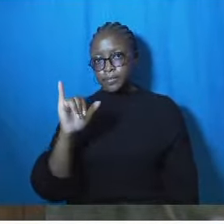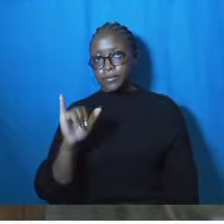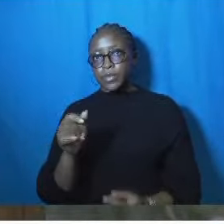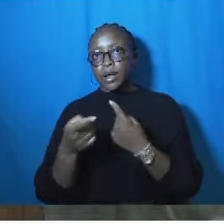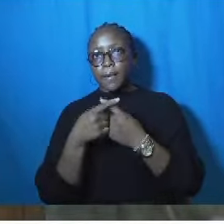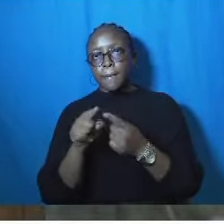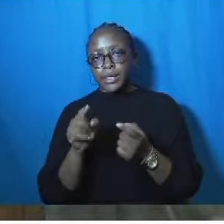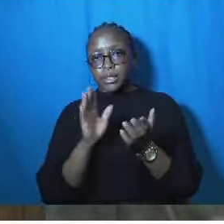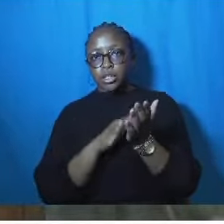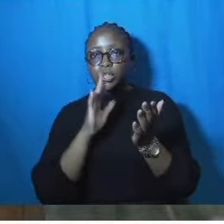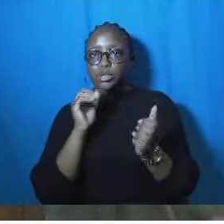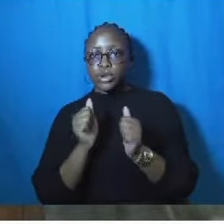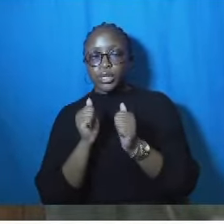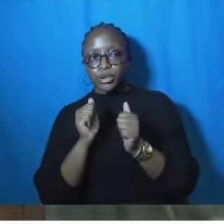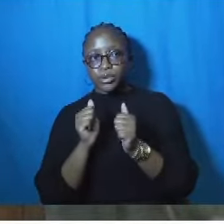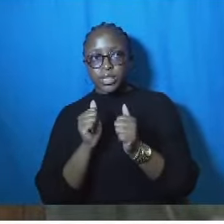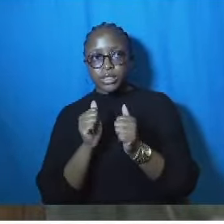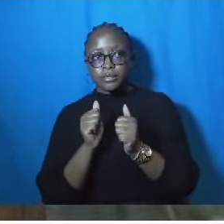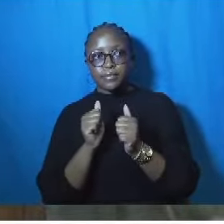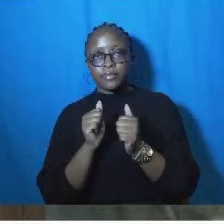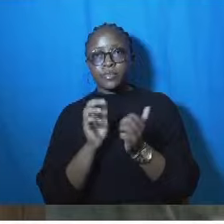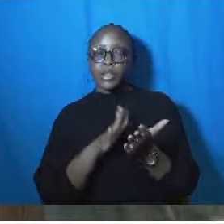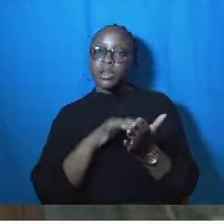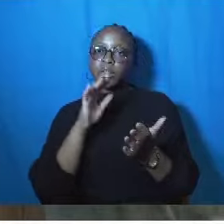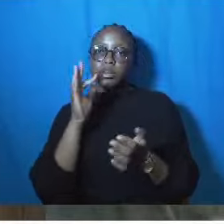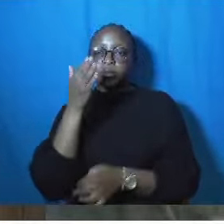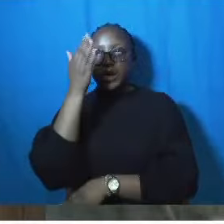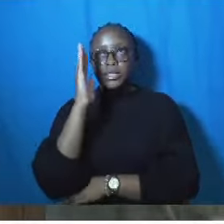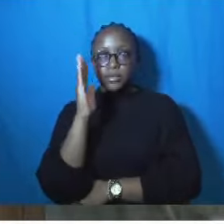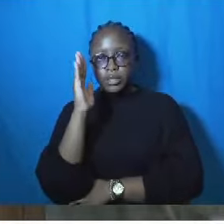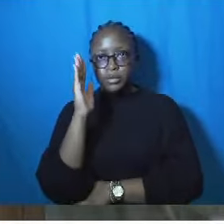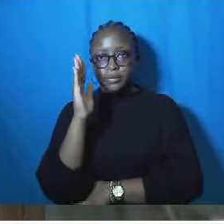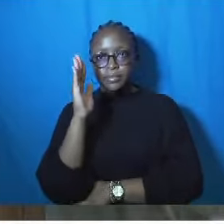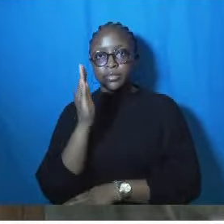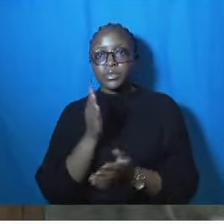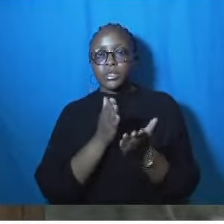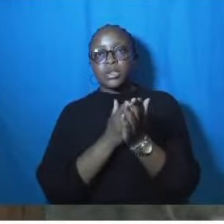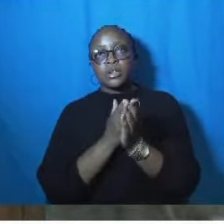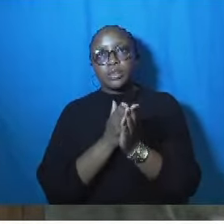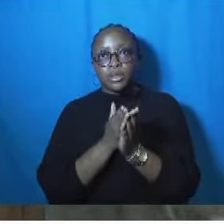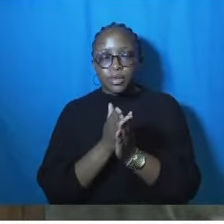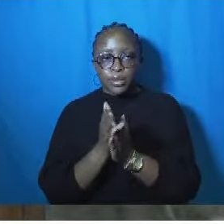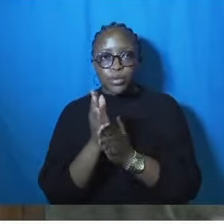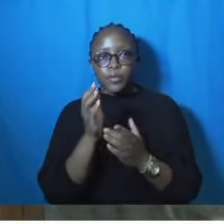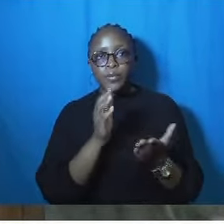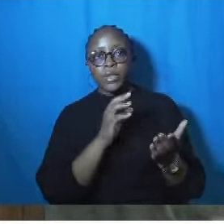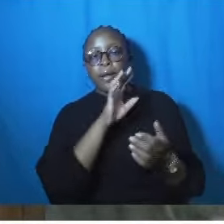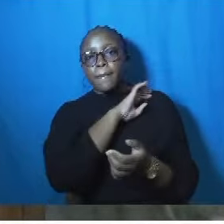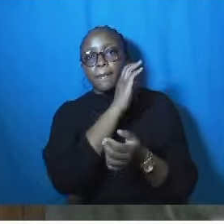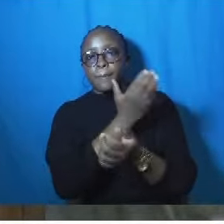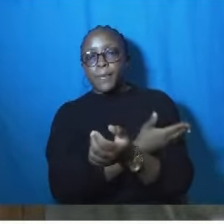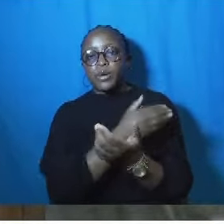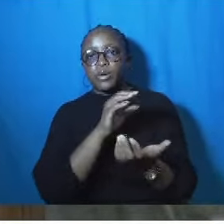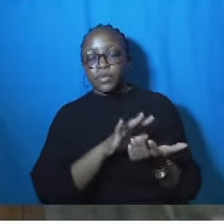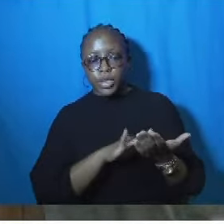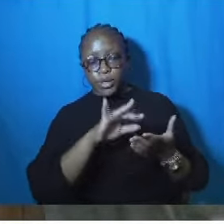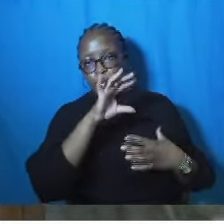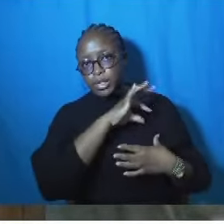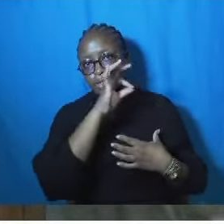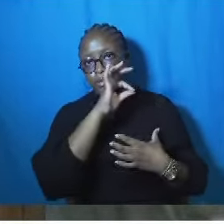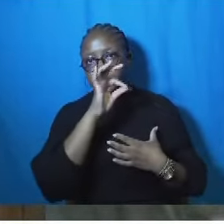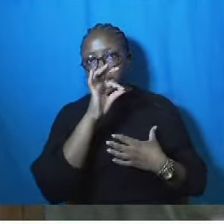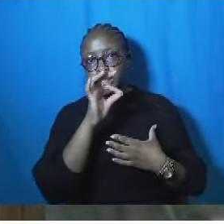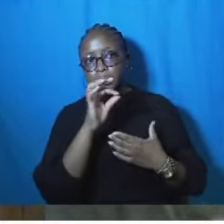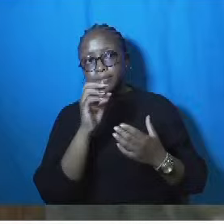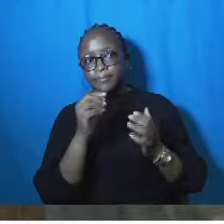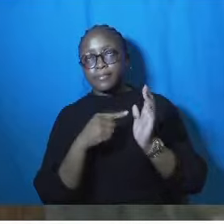various gifts he has blessed his people with, which through the power of the Holy Spirit are expressed.